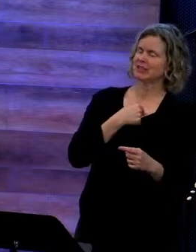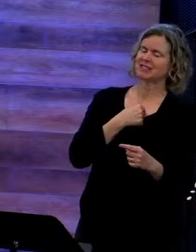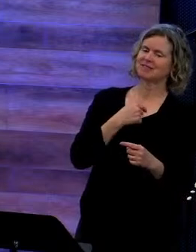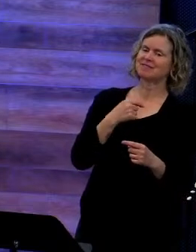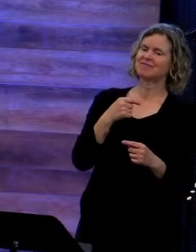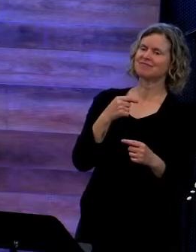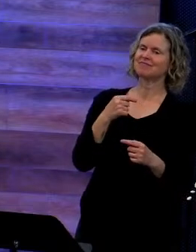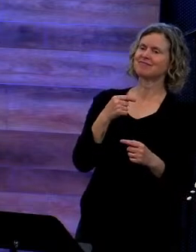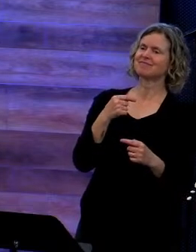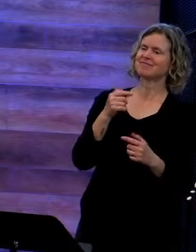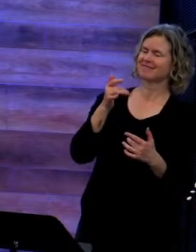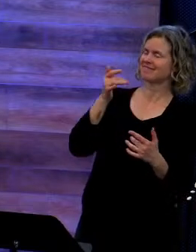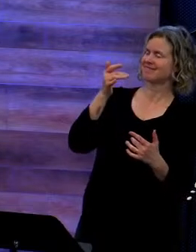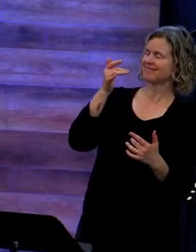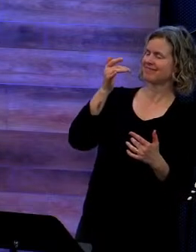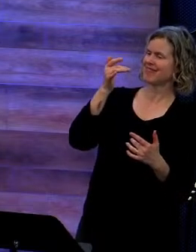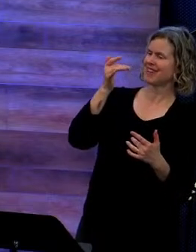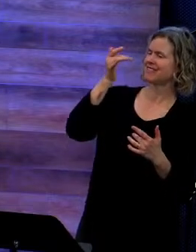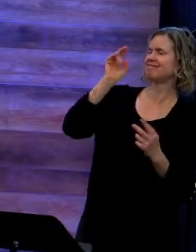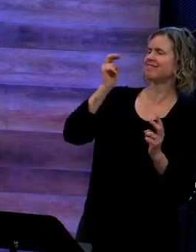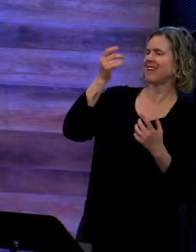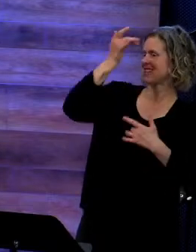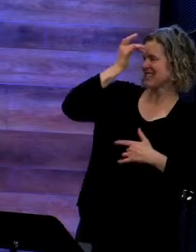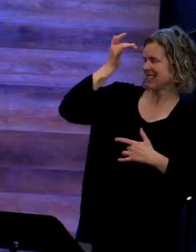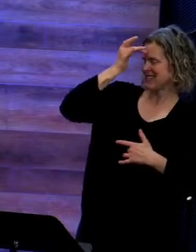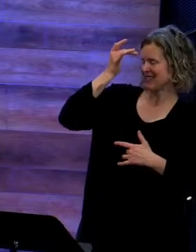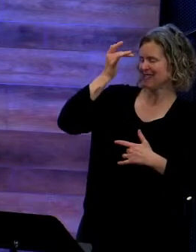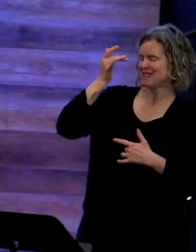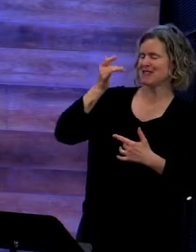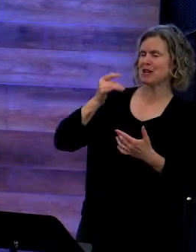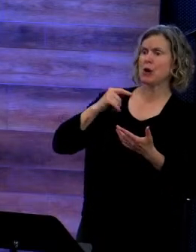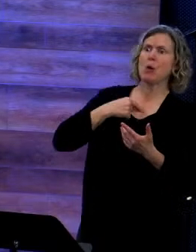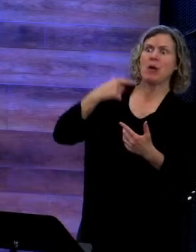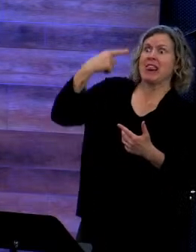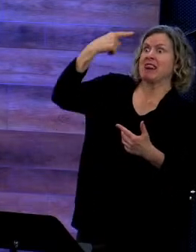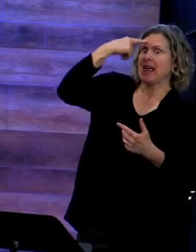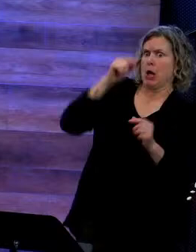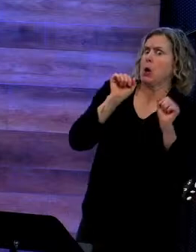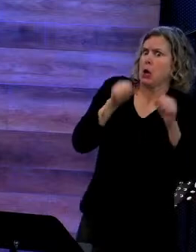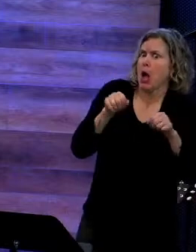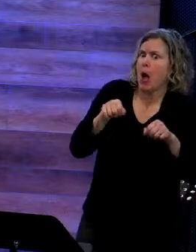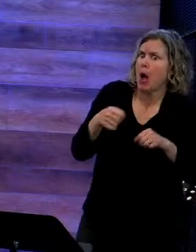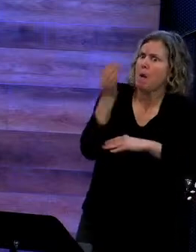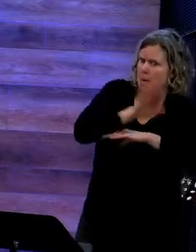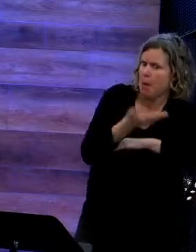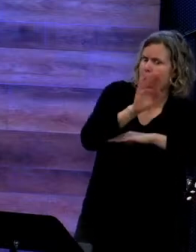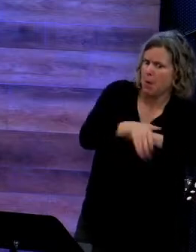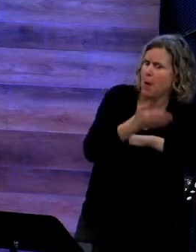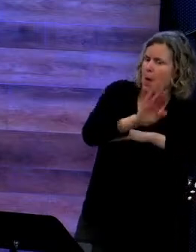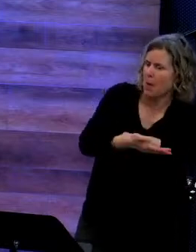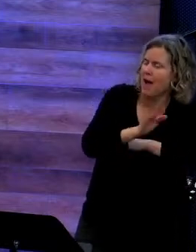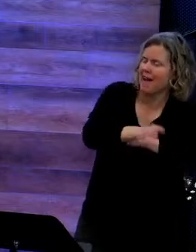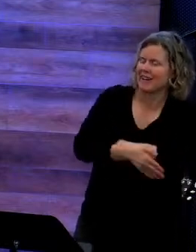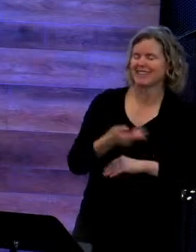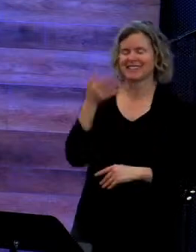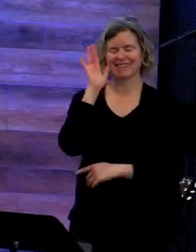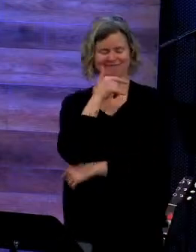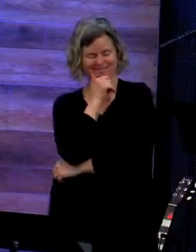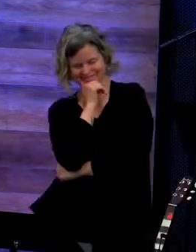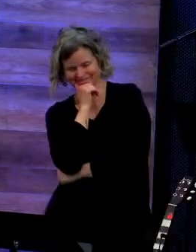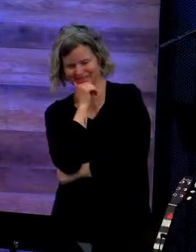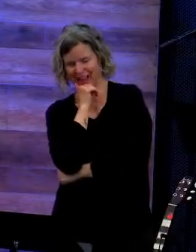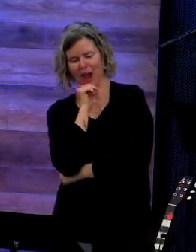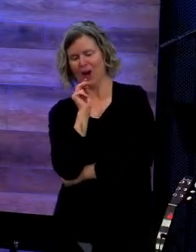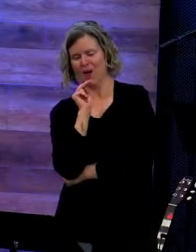helpless sacks of sand once a day. That's great. So in all that we do,